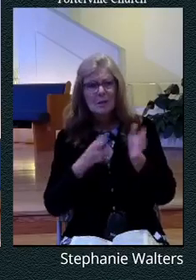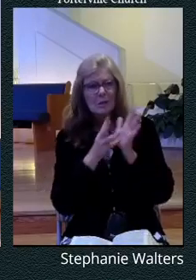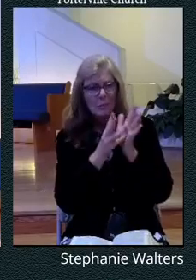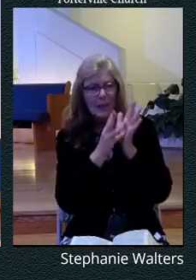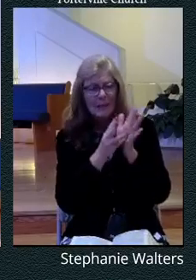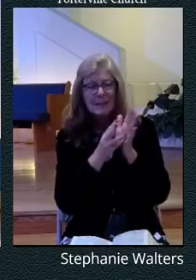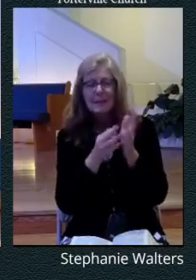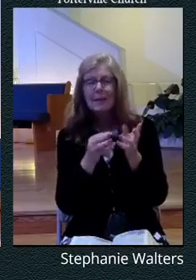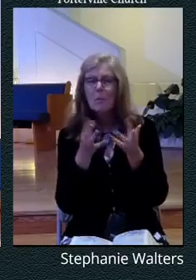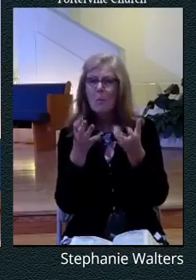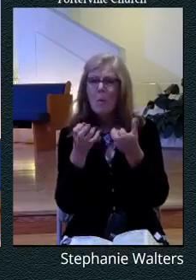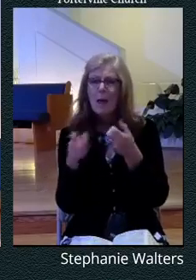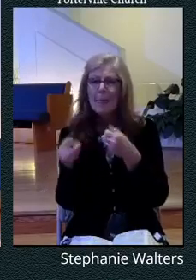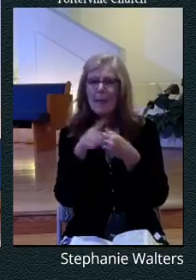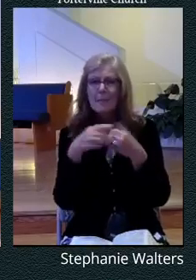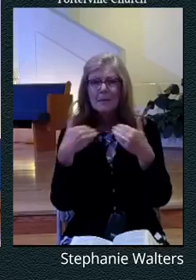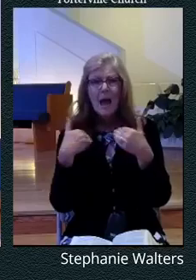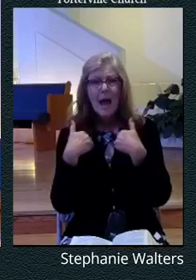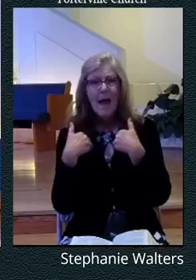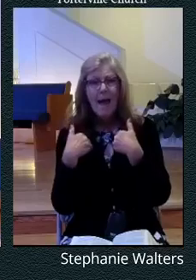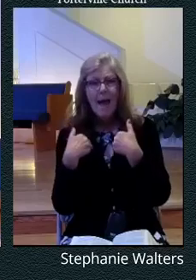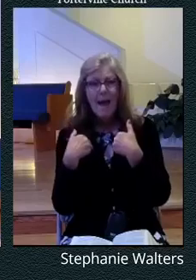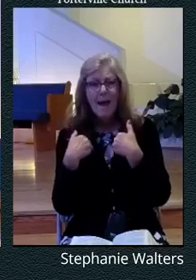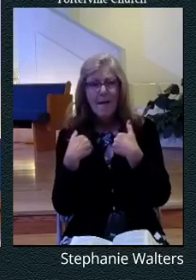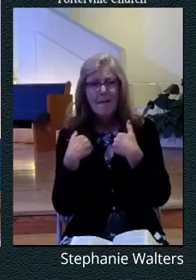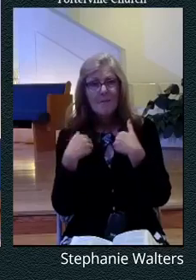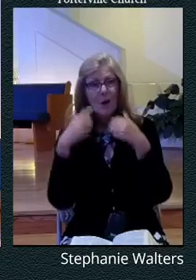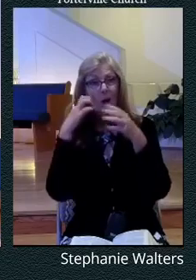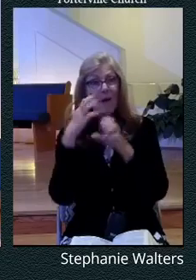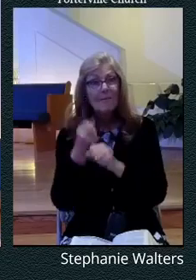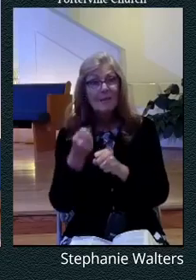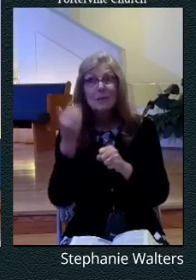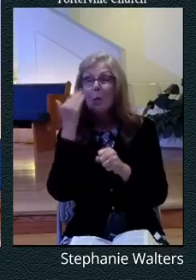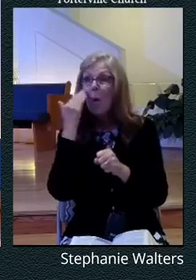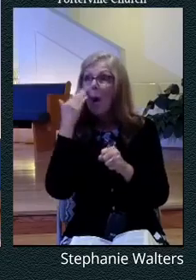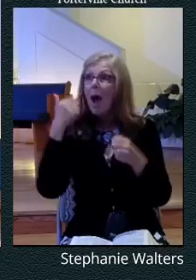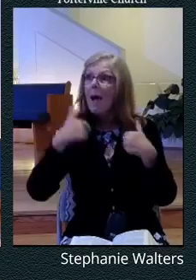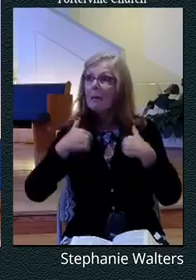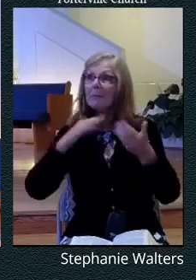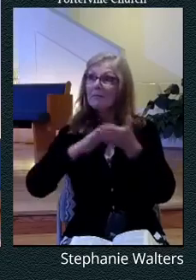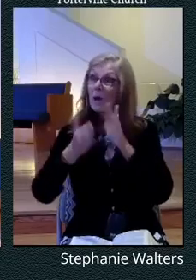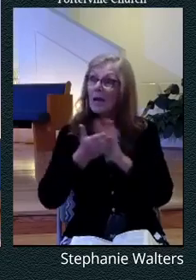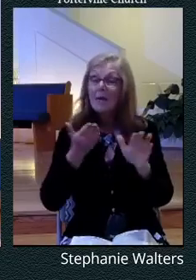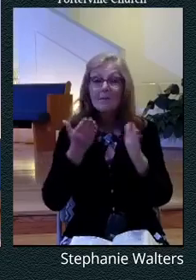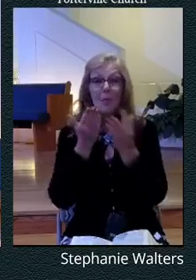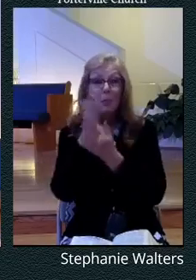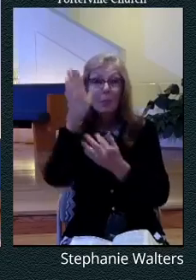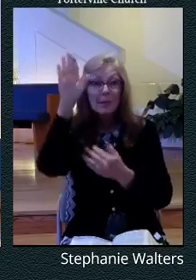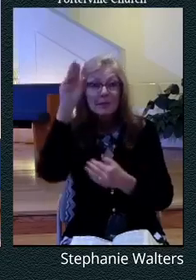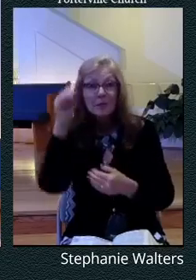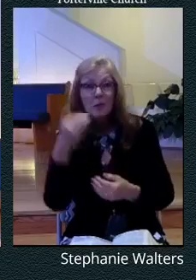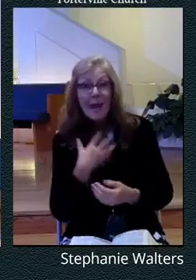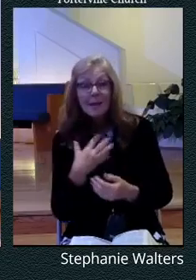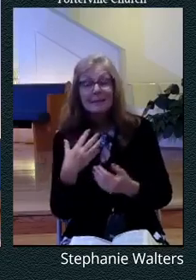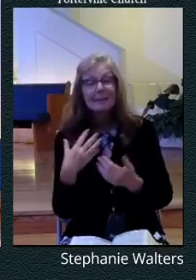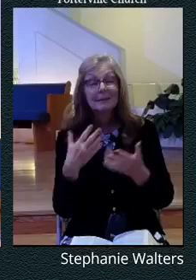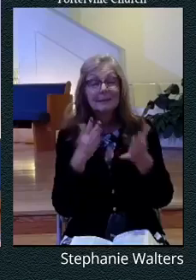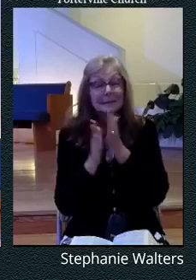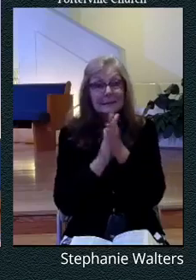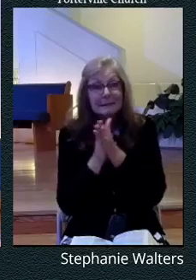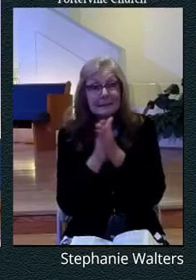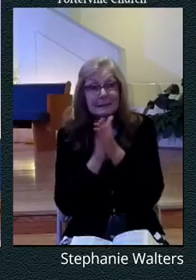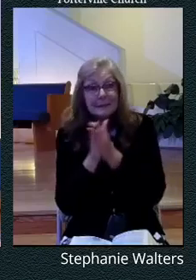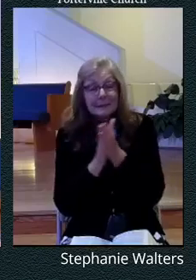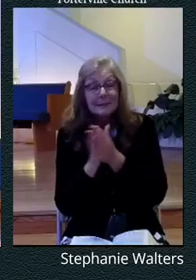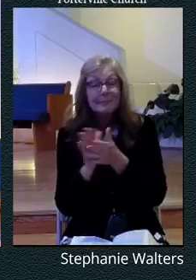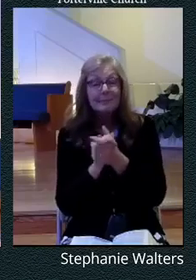of, I have been justified by grace. He wants them to know that, and that's what he's seeking to establish. His